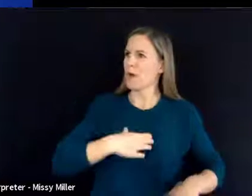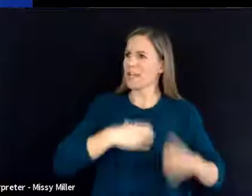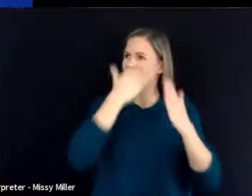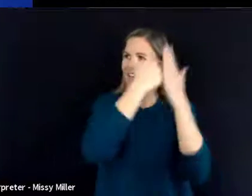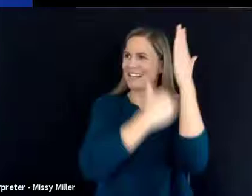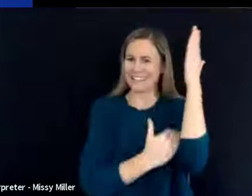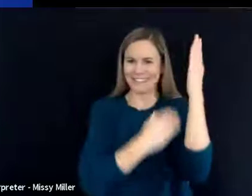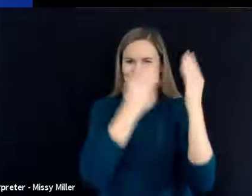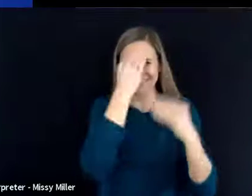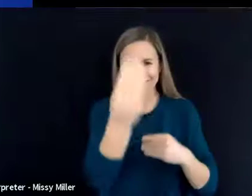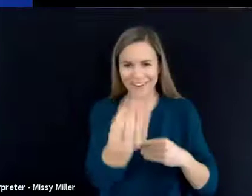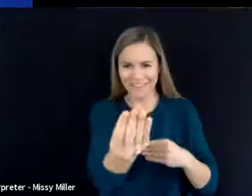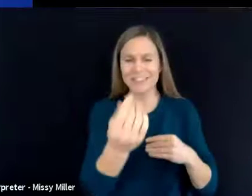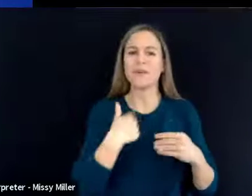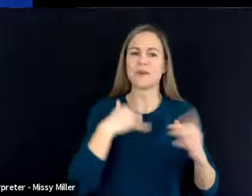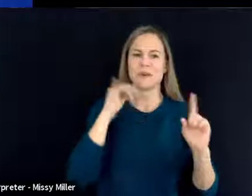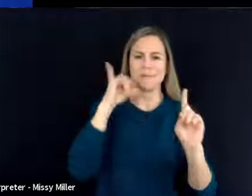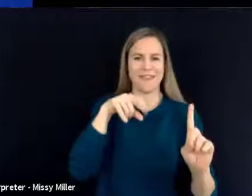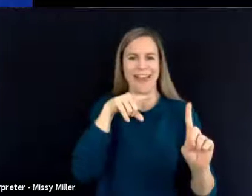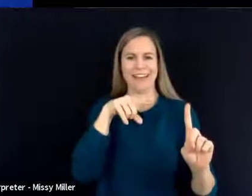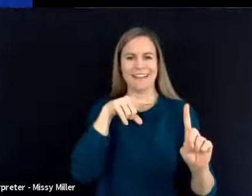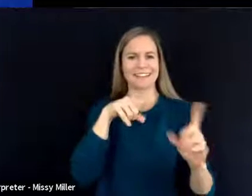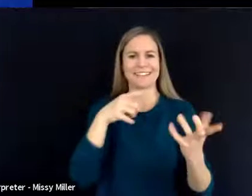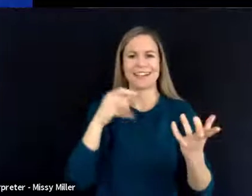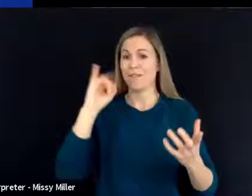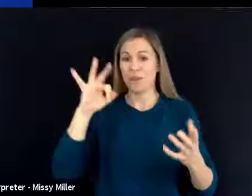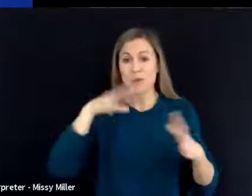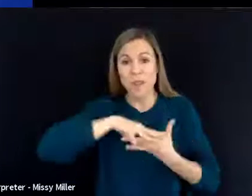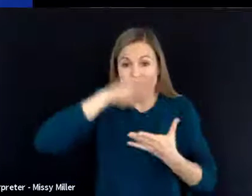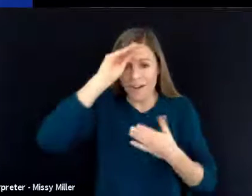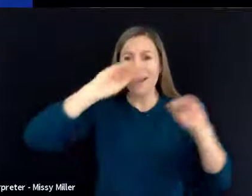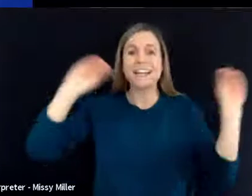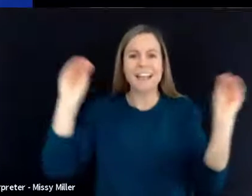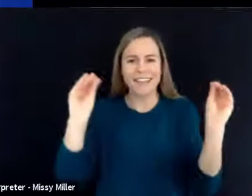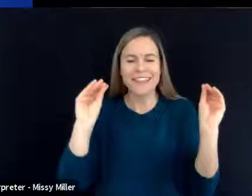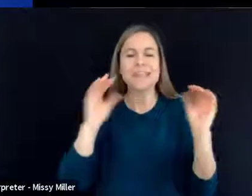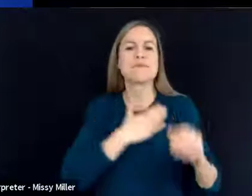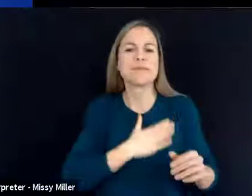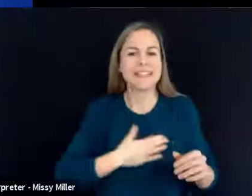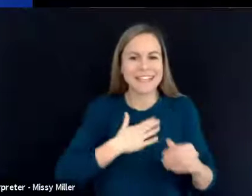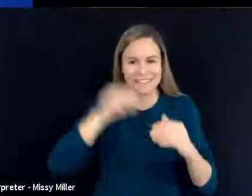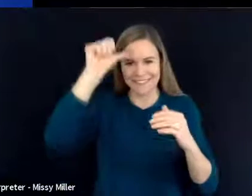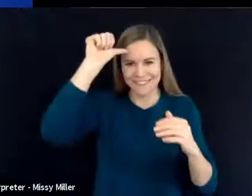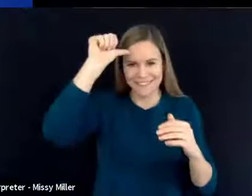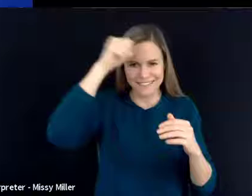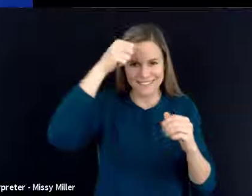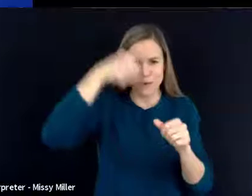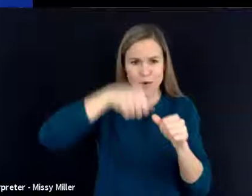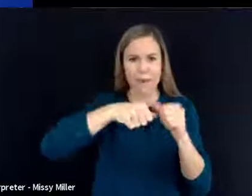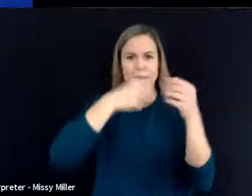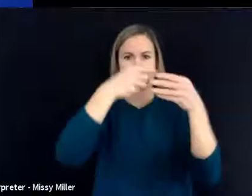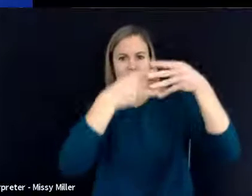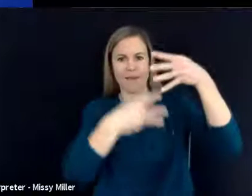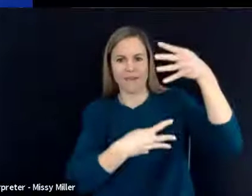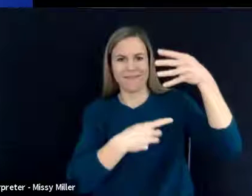on the call today, if you got nothing out of our time with us other than these things, these are the takeaways that we're hoping that you